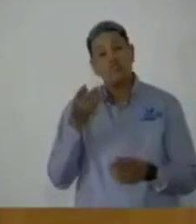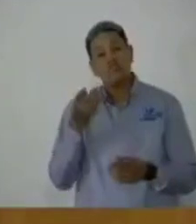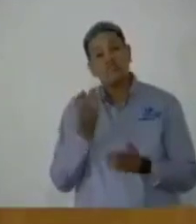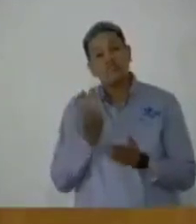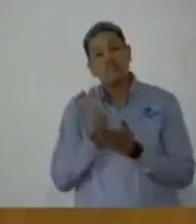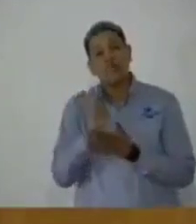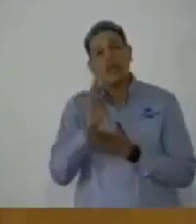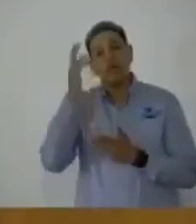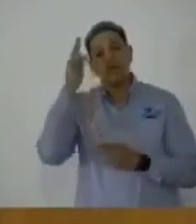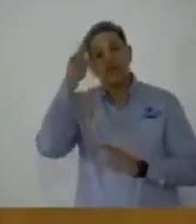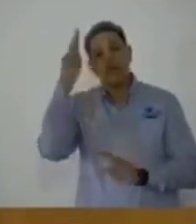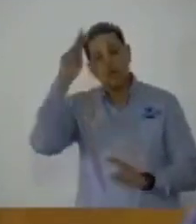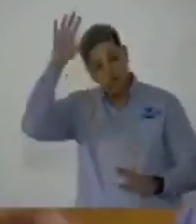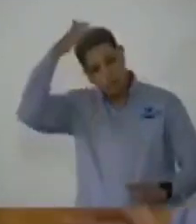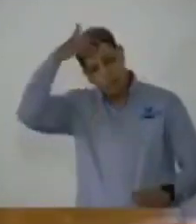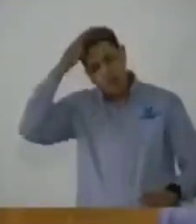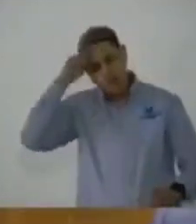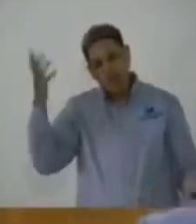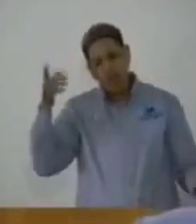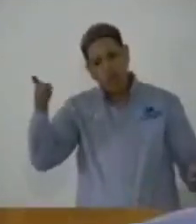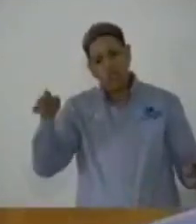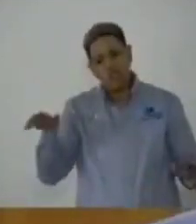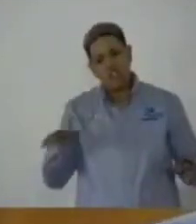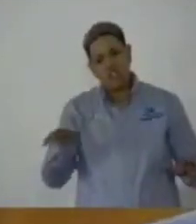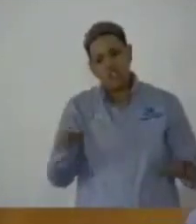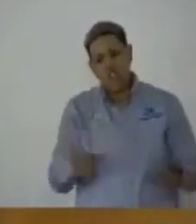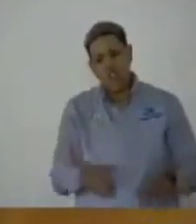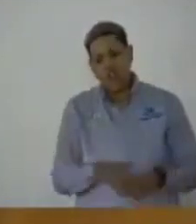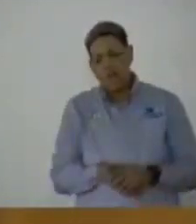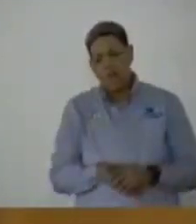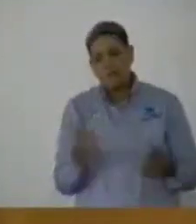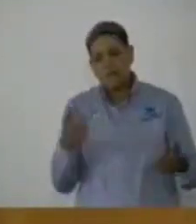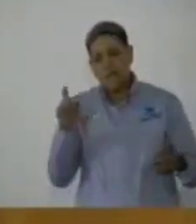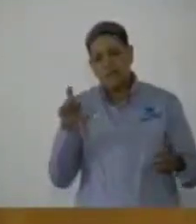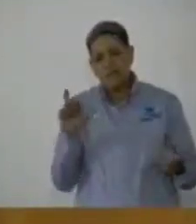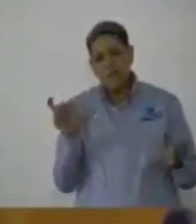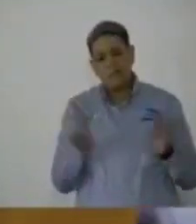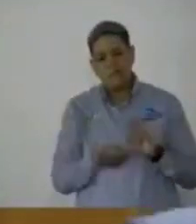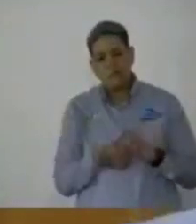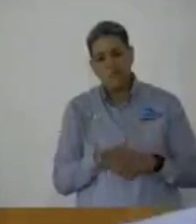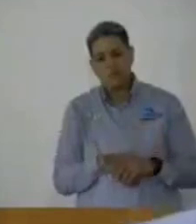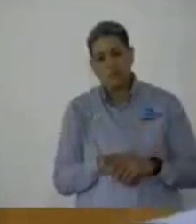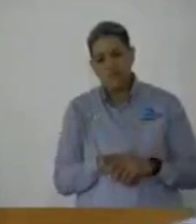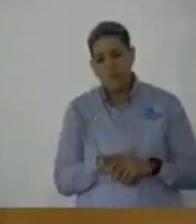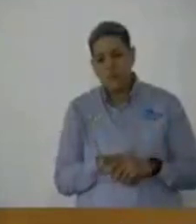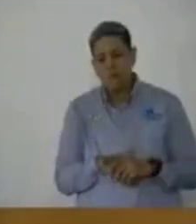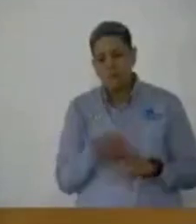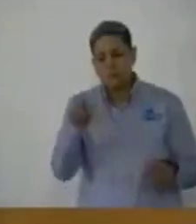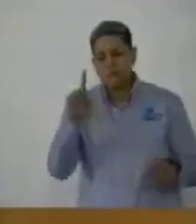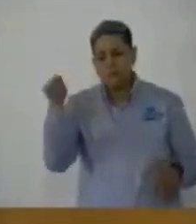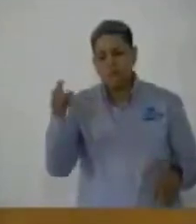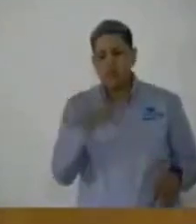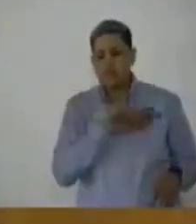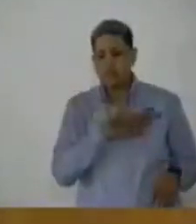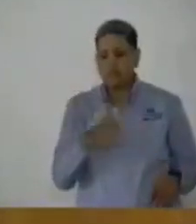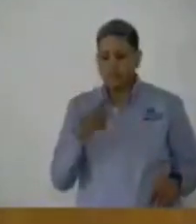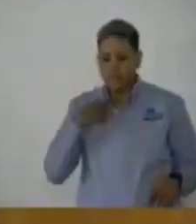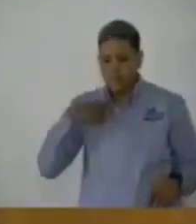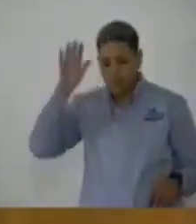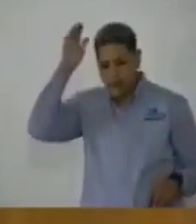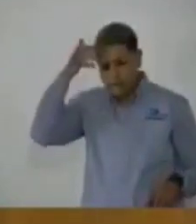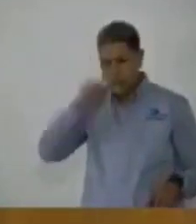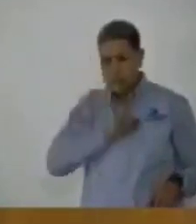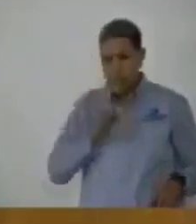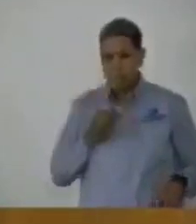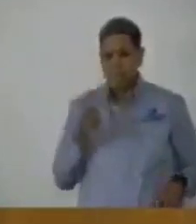Simpson her props for what she has changed? No, that is true. You have always been willing, and I accept you,